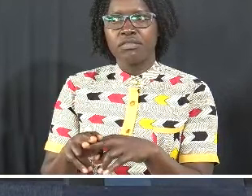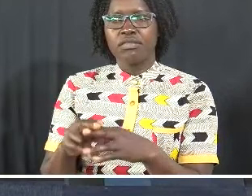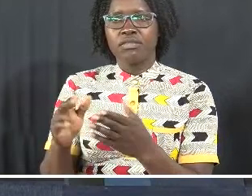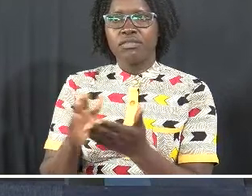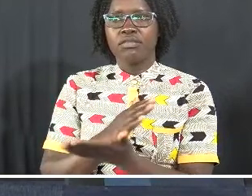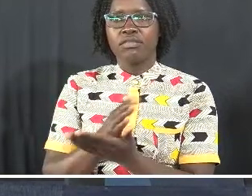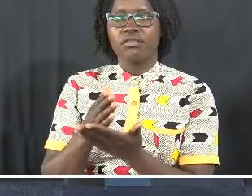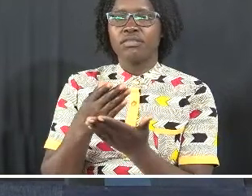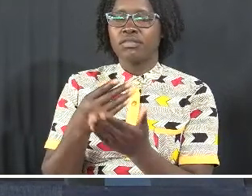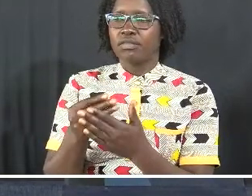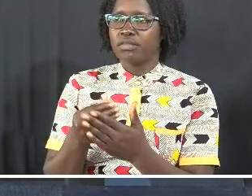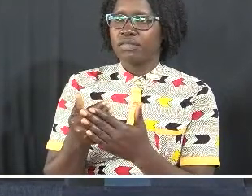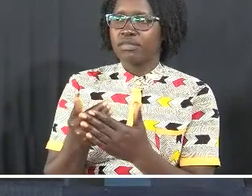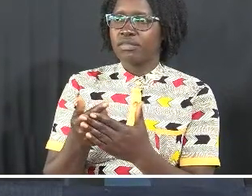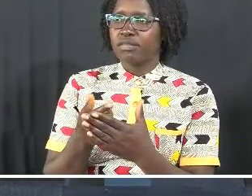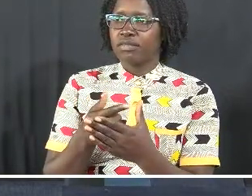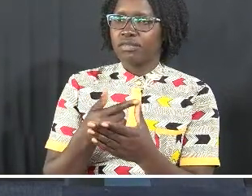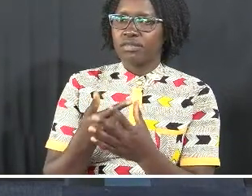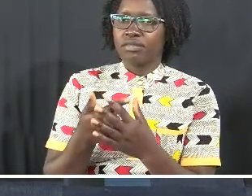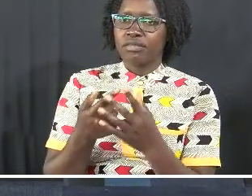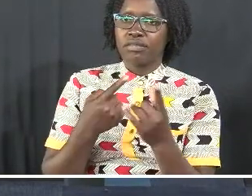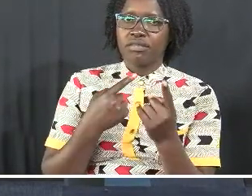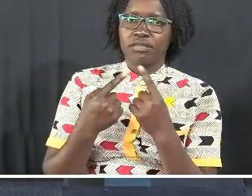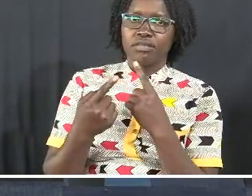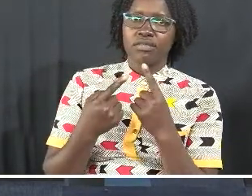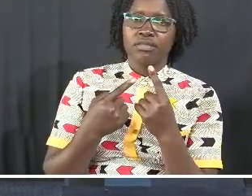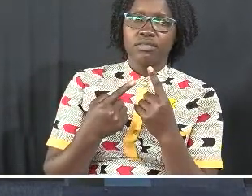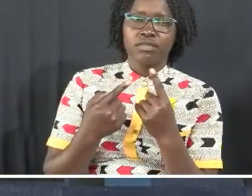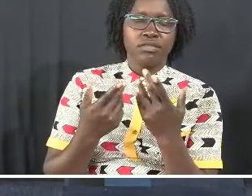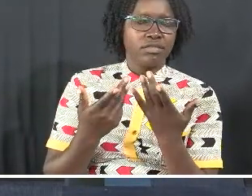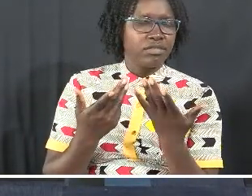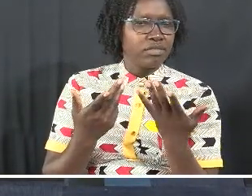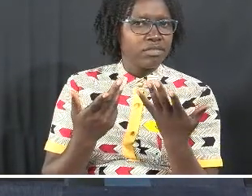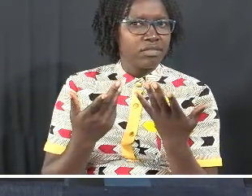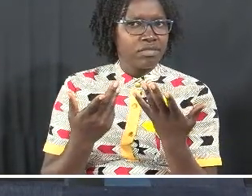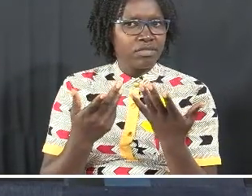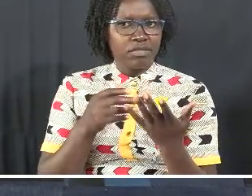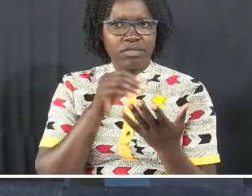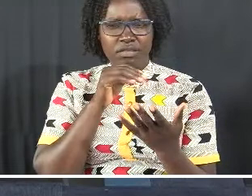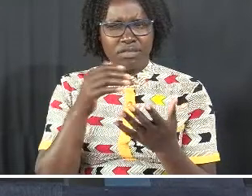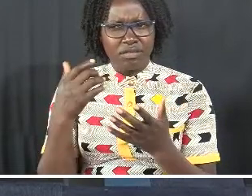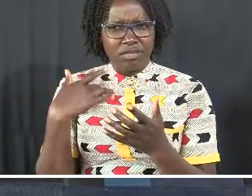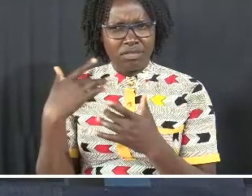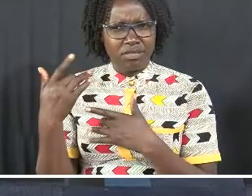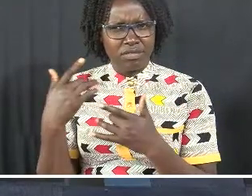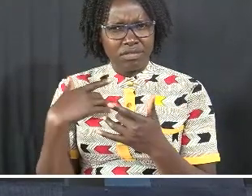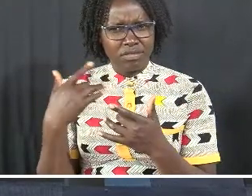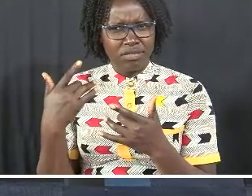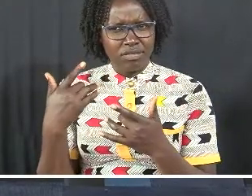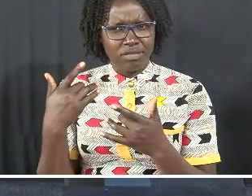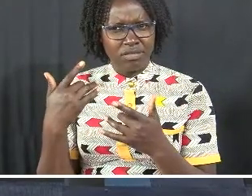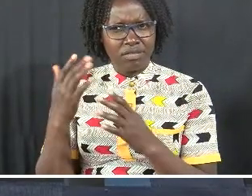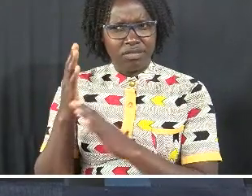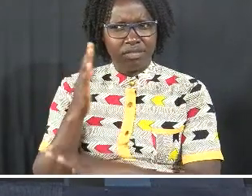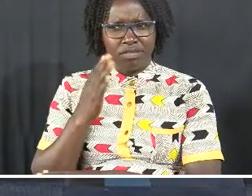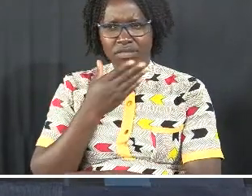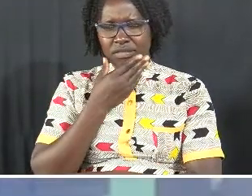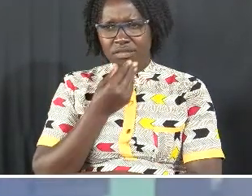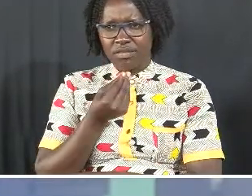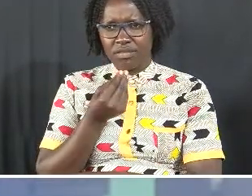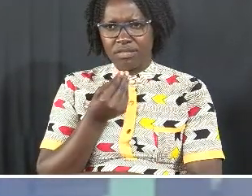confirming the cash and talking to people as he does so. So the son was concerned. for the security of the